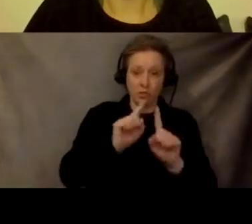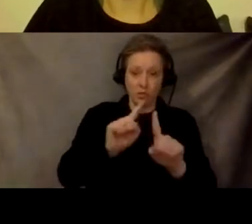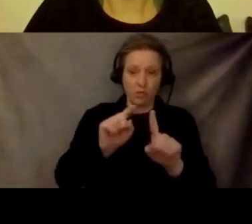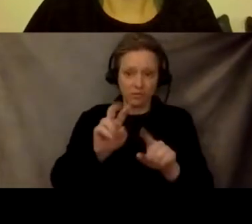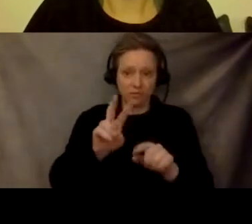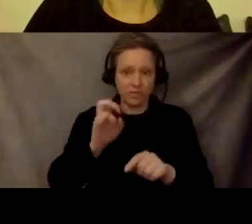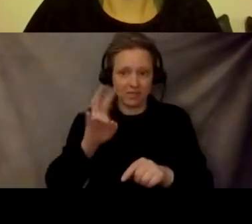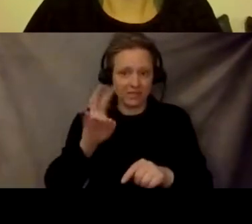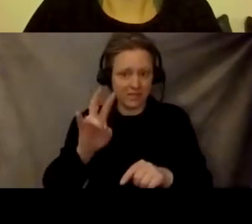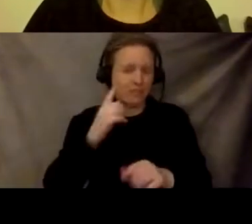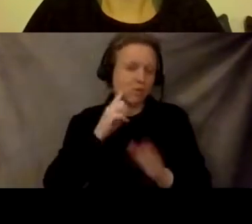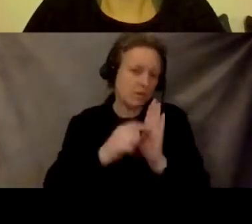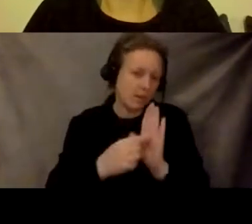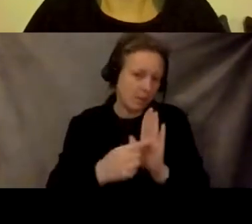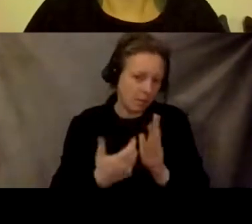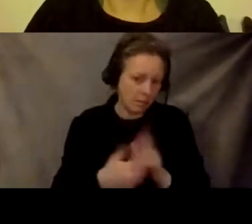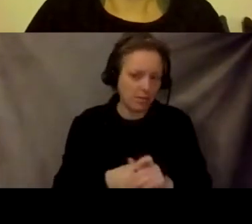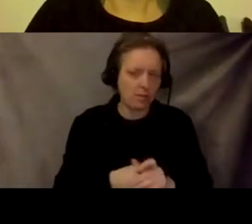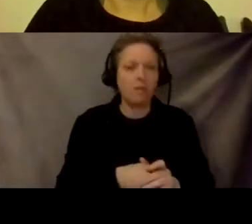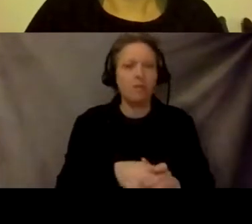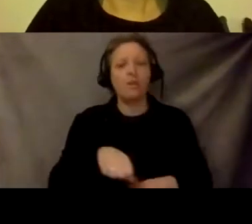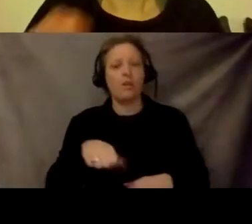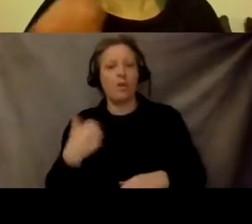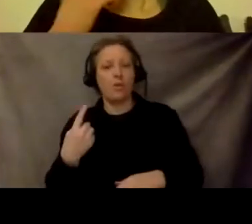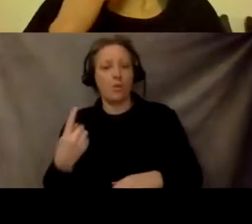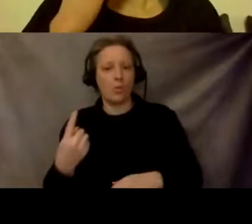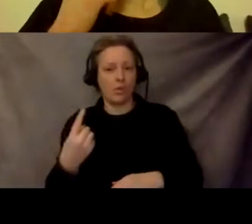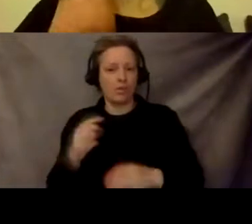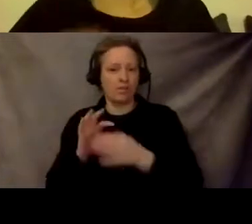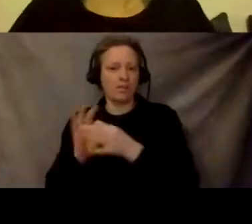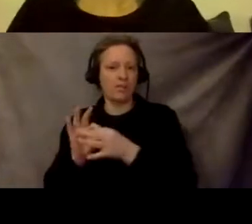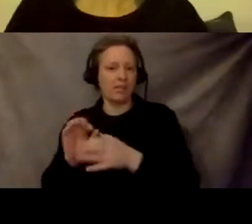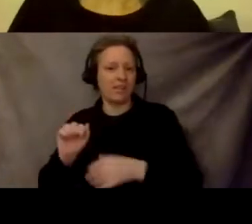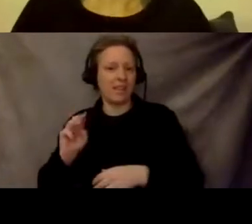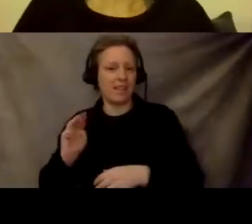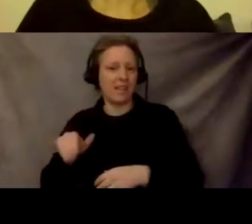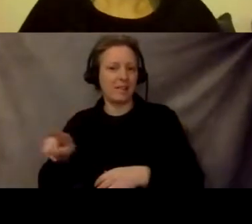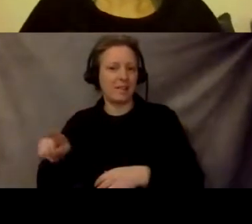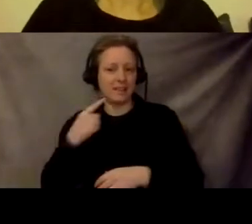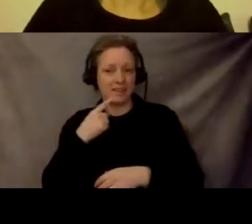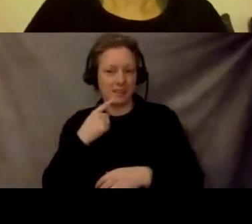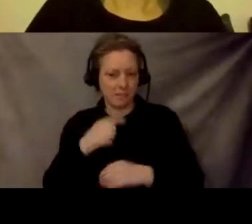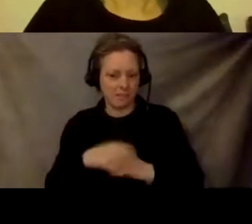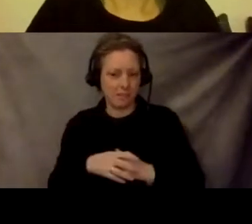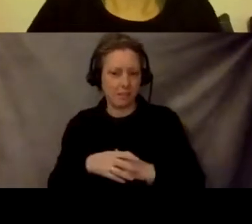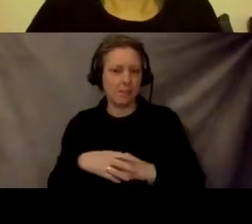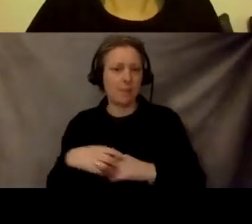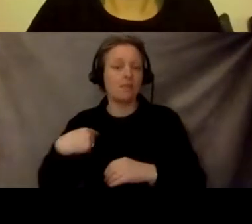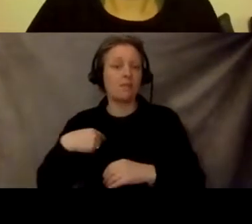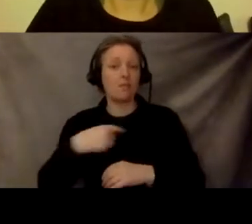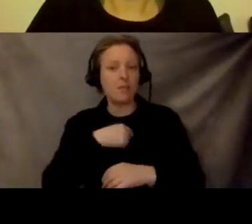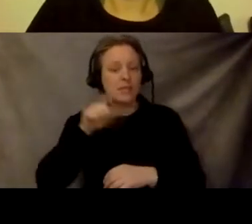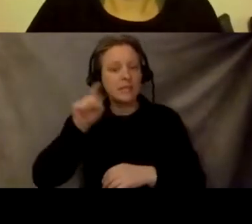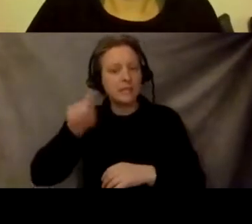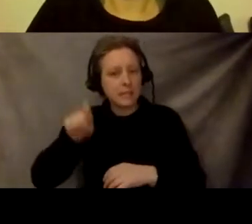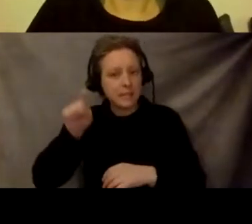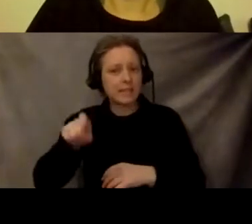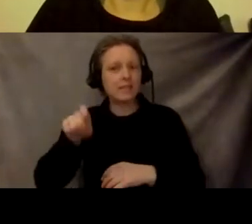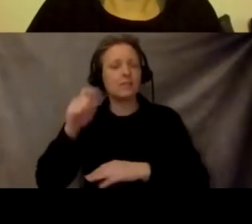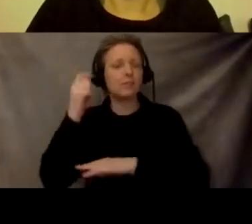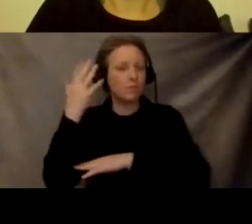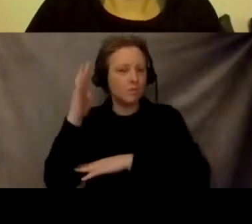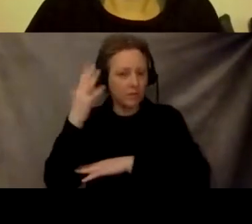other one, which is along the lines of what Amy is saying, which is that we need trees, the existing